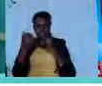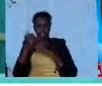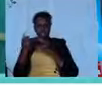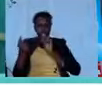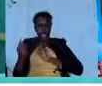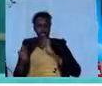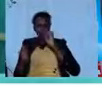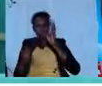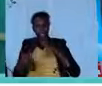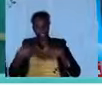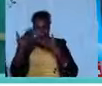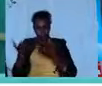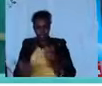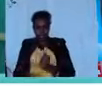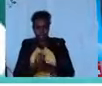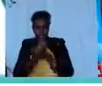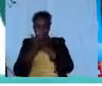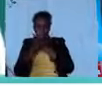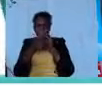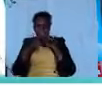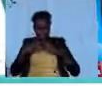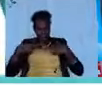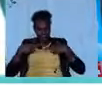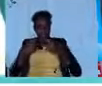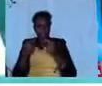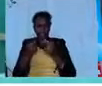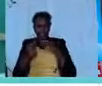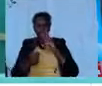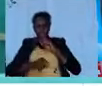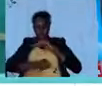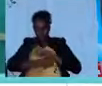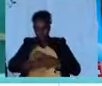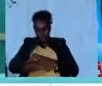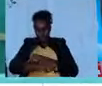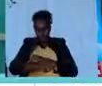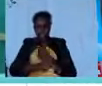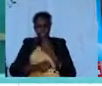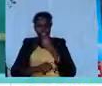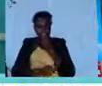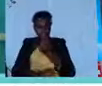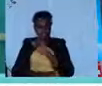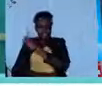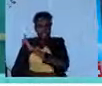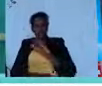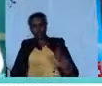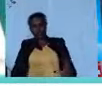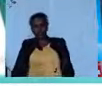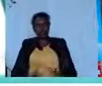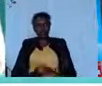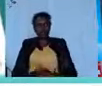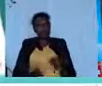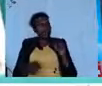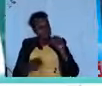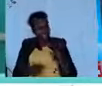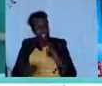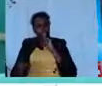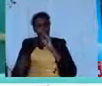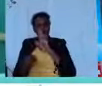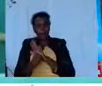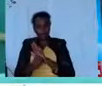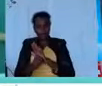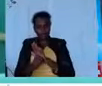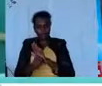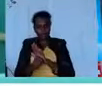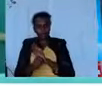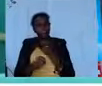restore you to health and heal your wounds, declares the Lord. And this is the promise to